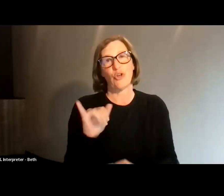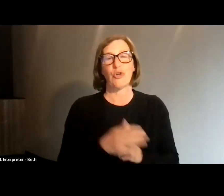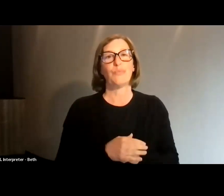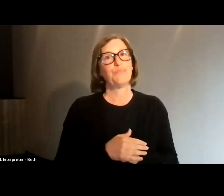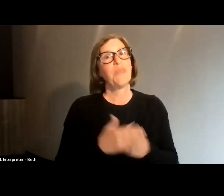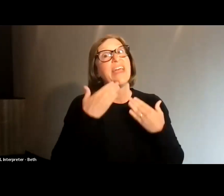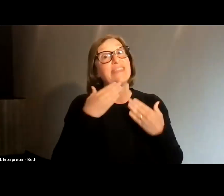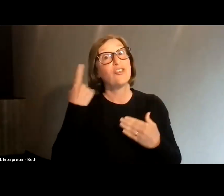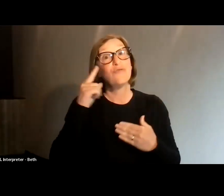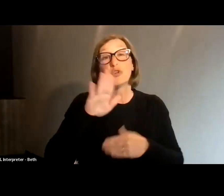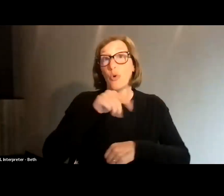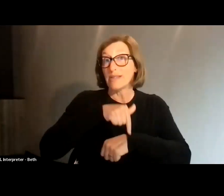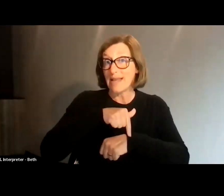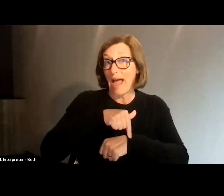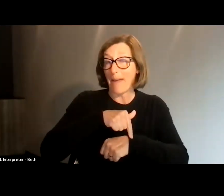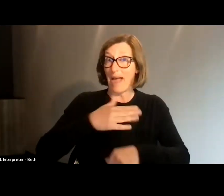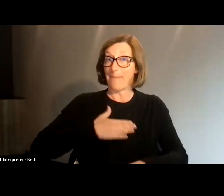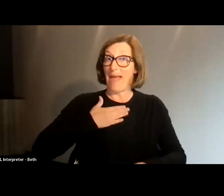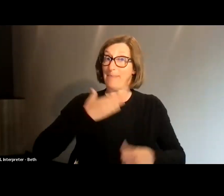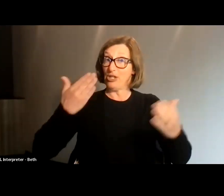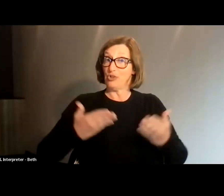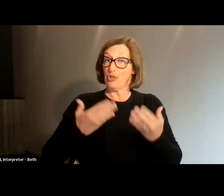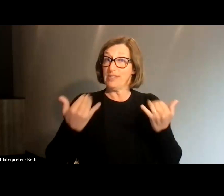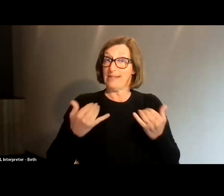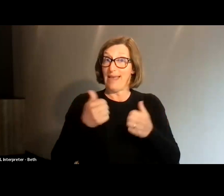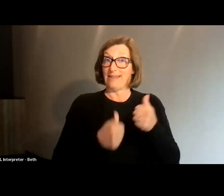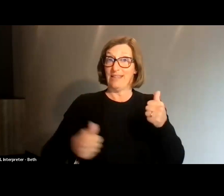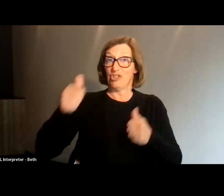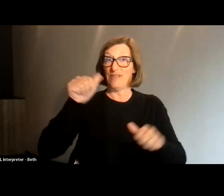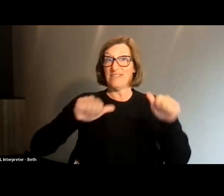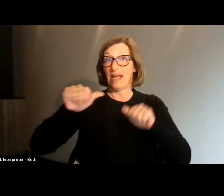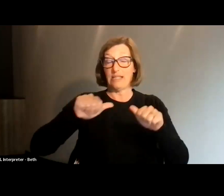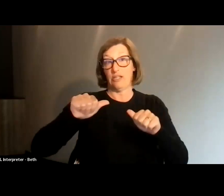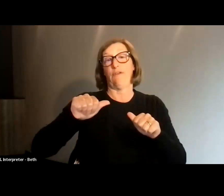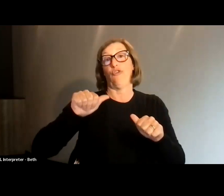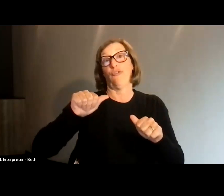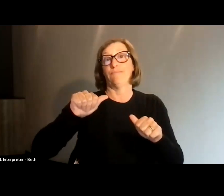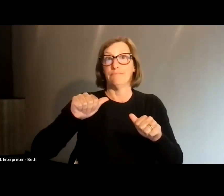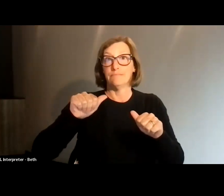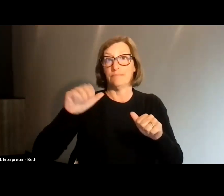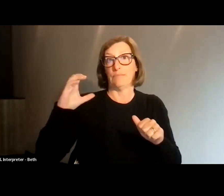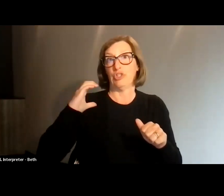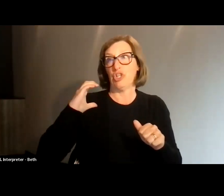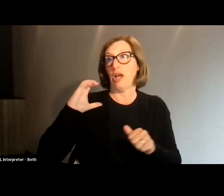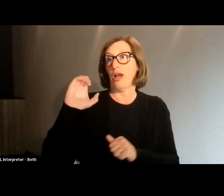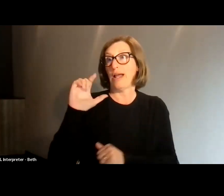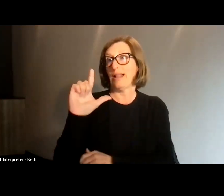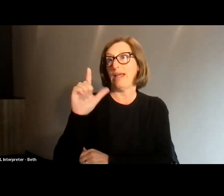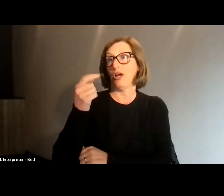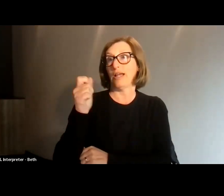for the time. I'm thrilled to introduce to you our Chief Scientific Officer, Claire Gelfman. Claire, over to you,